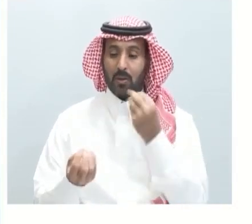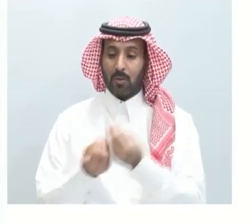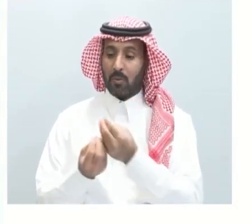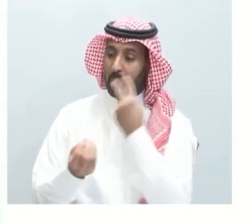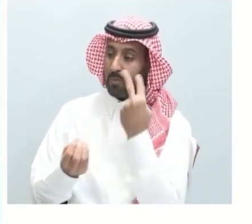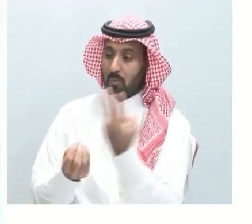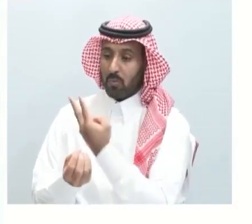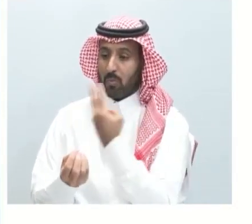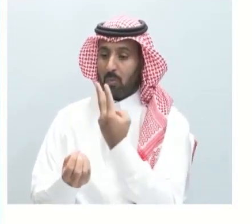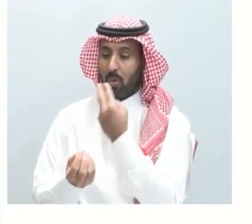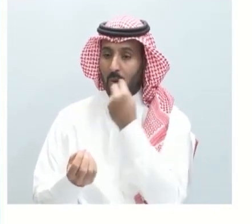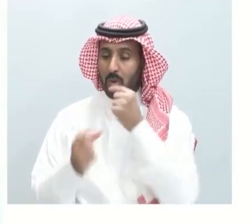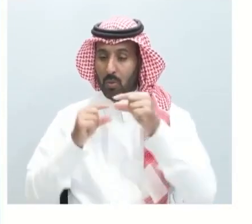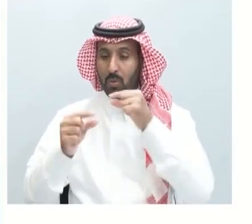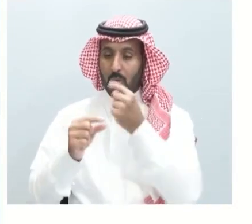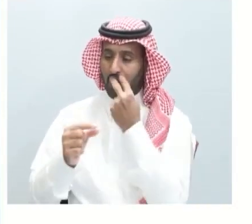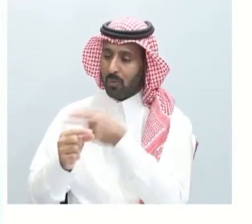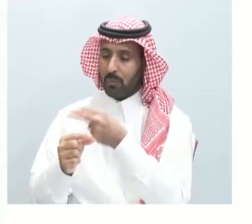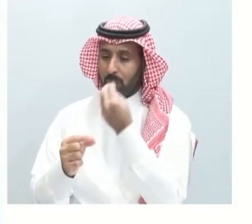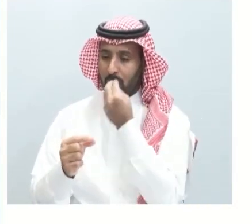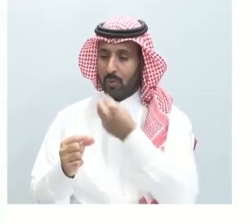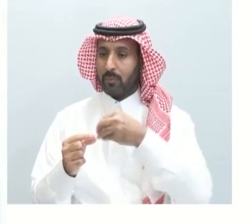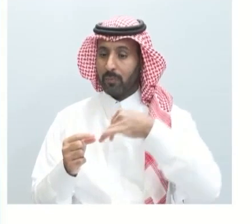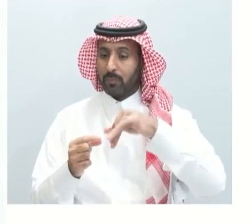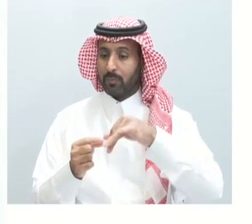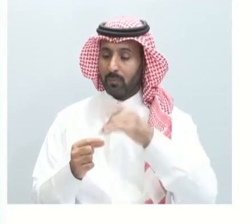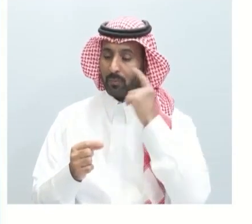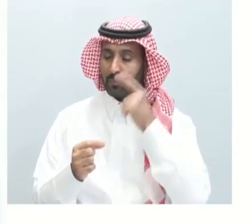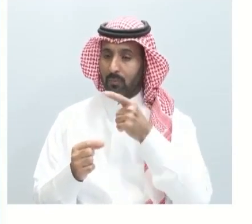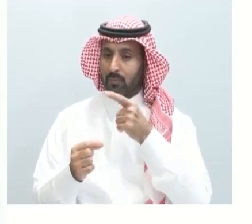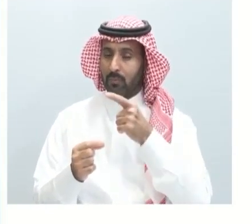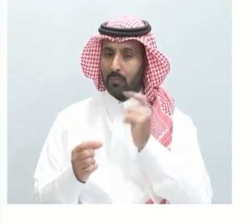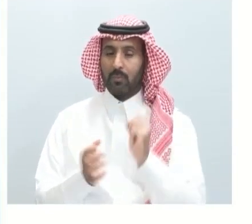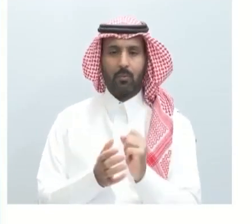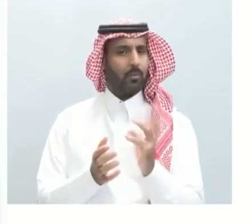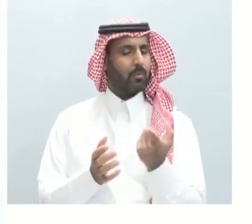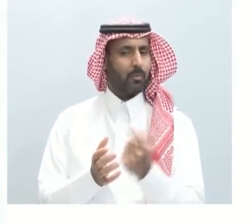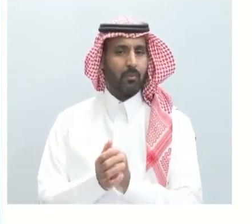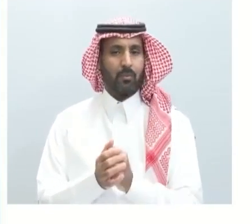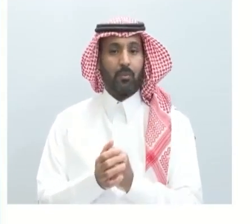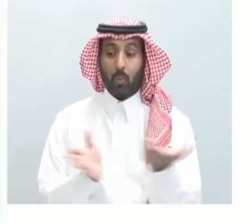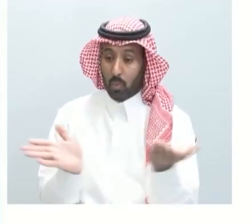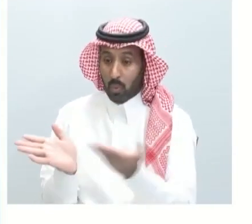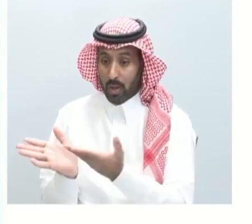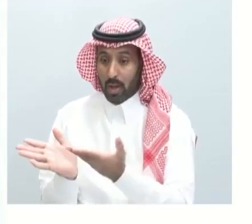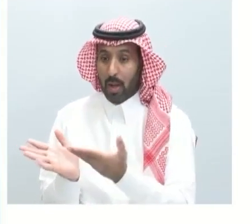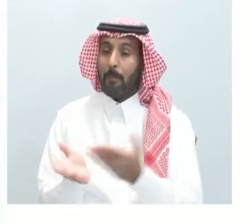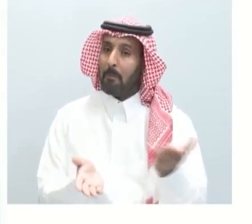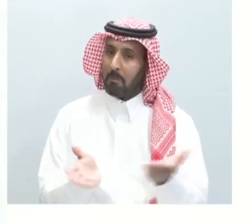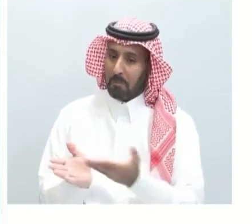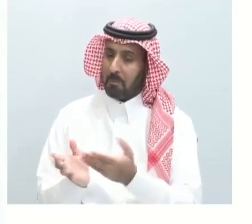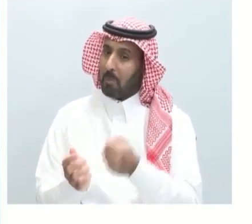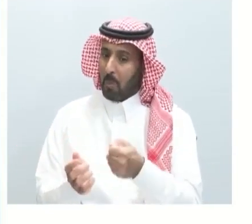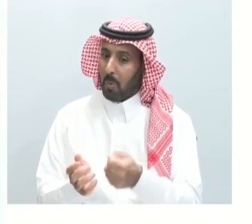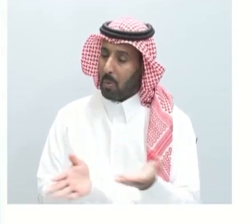all the best restaurants in town we really so we really did what again when our